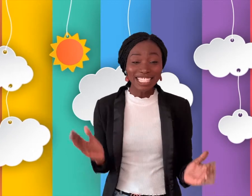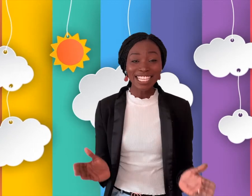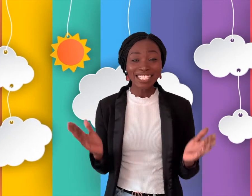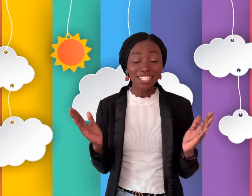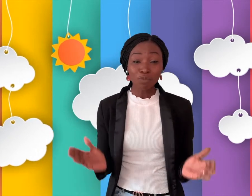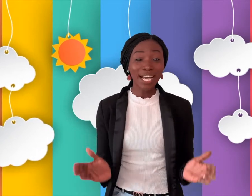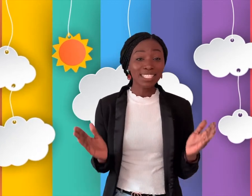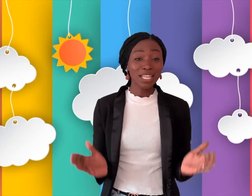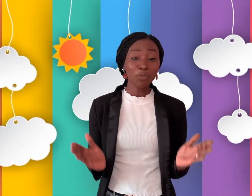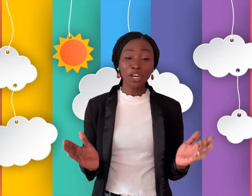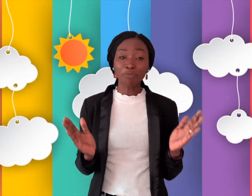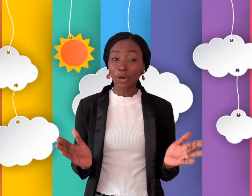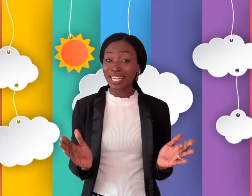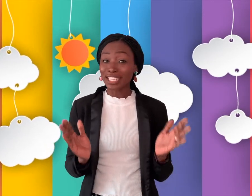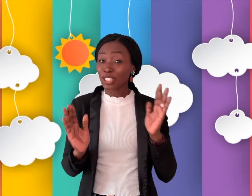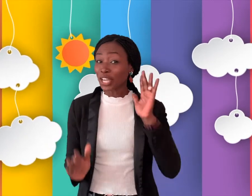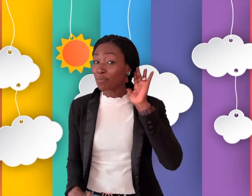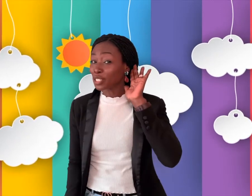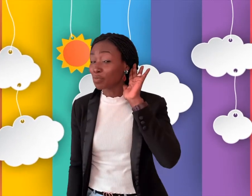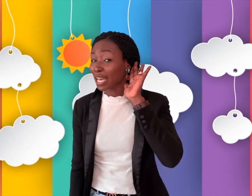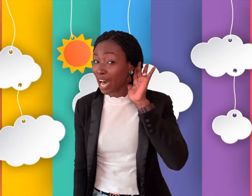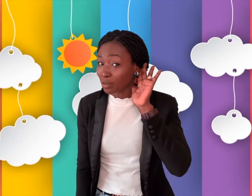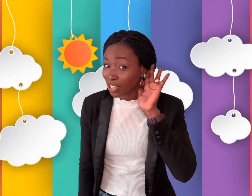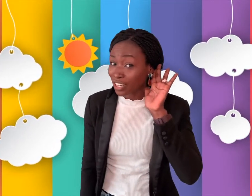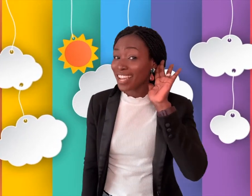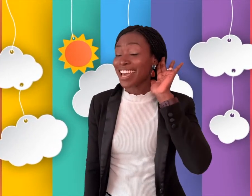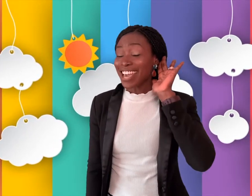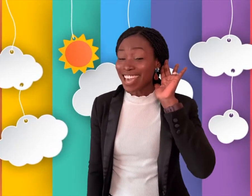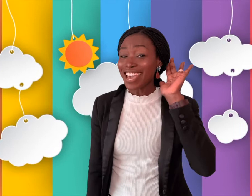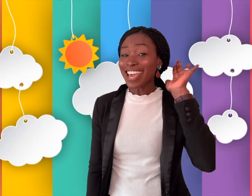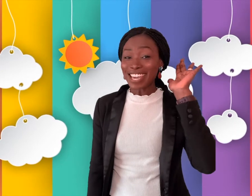In Jesus' mighty name we have prayed. I need your amen to be louder.